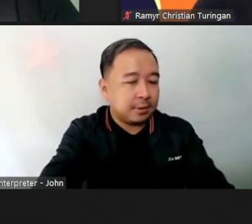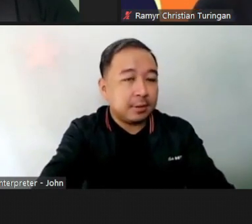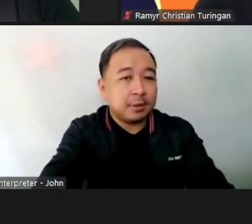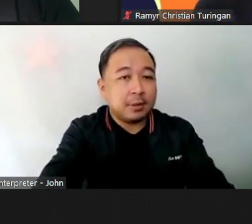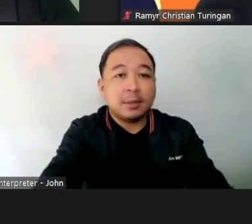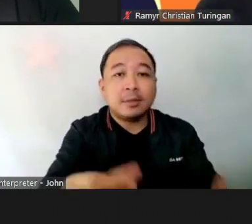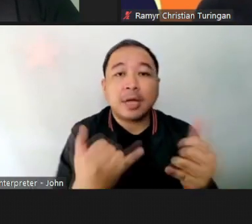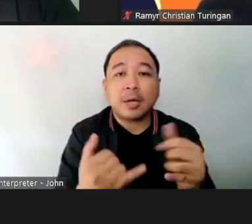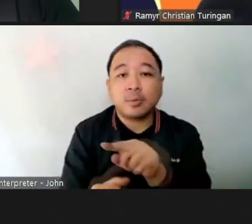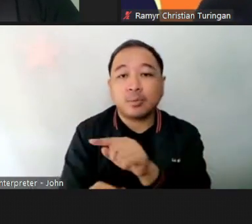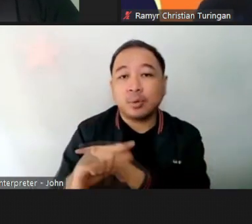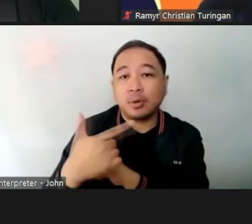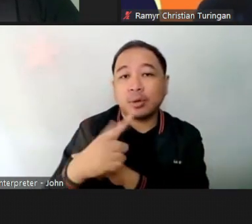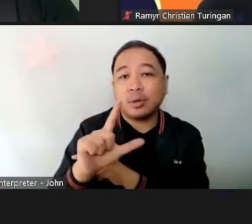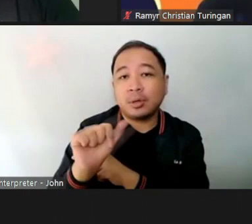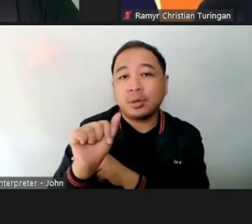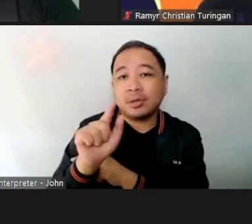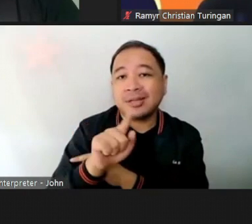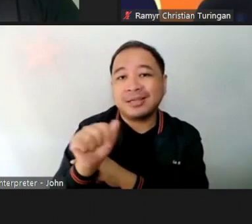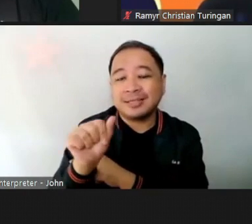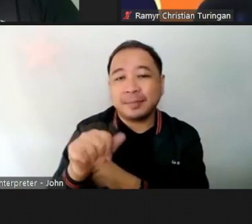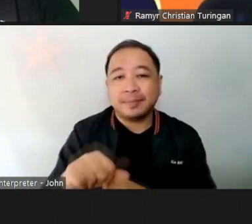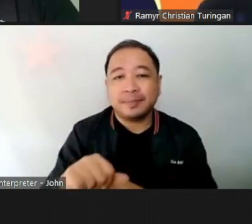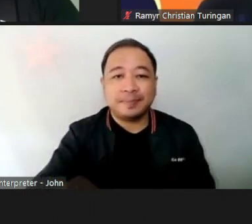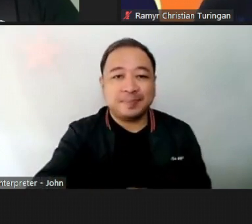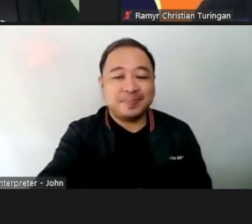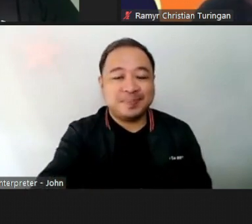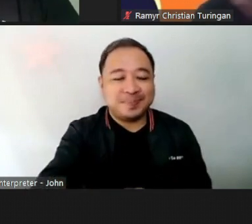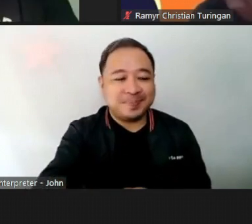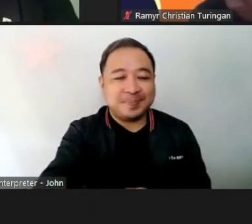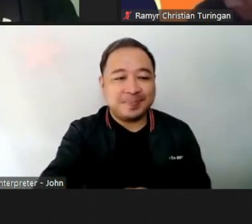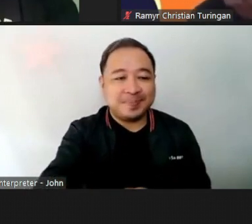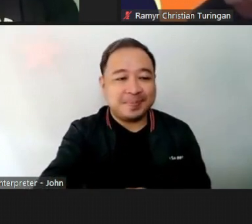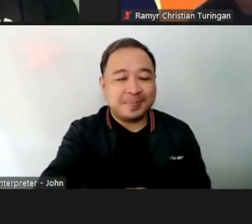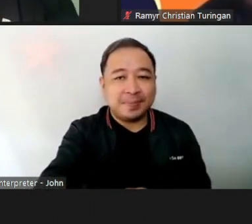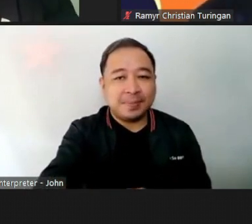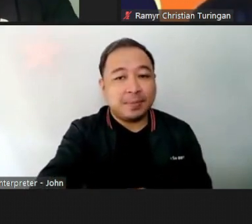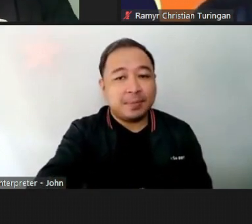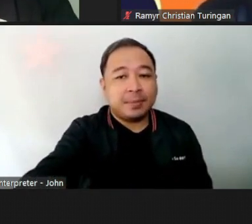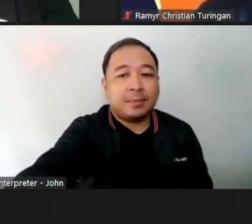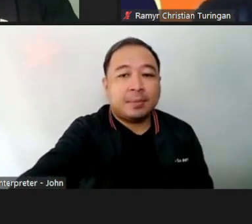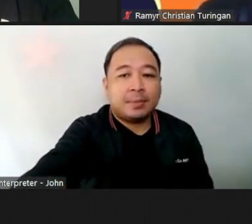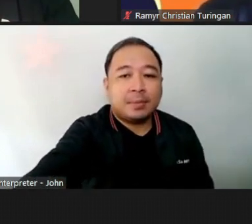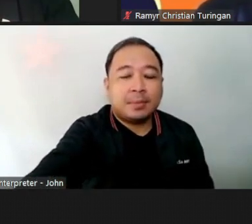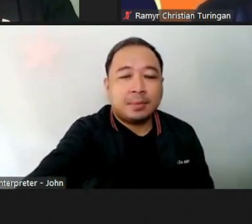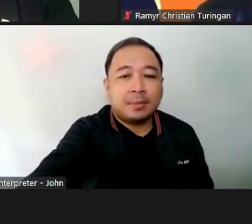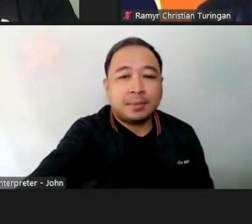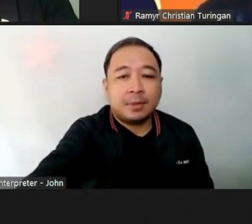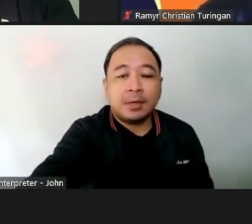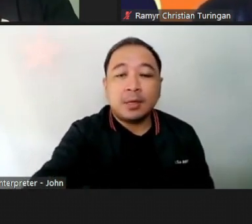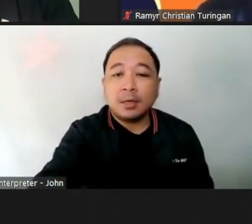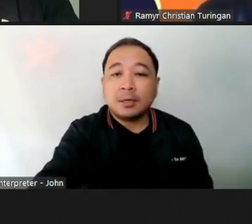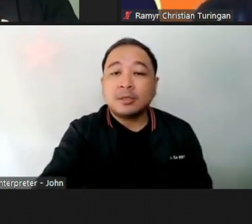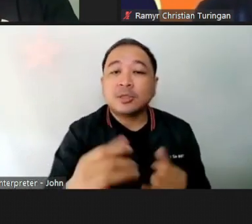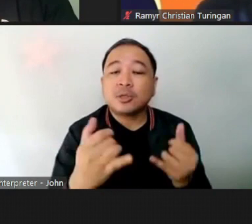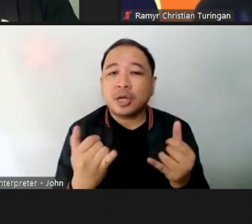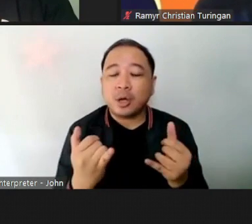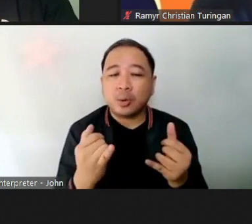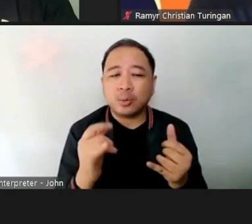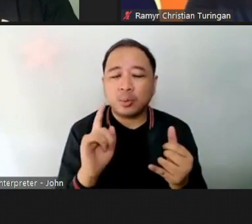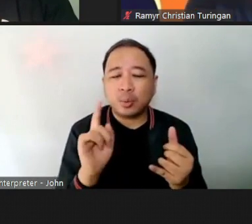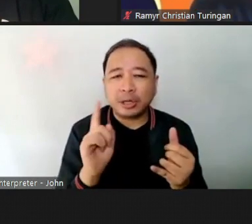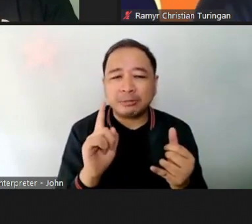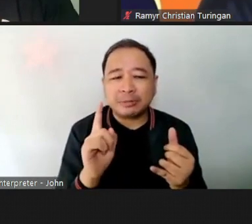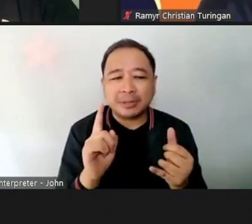Glyza. So, hello po. Isang makabatang tanghali nga, sabi ni Ramir. Ano pa ba masasabi ko kaya niyo? Nasabi na